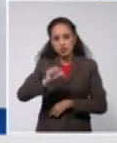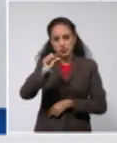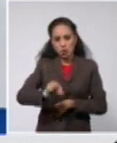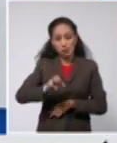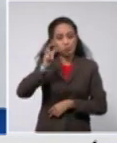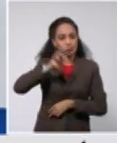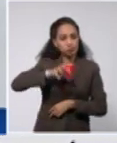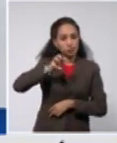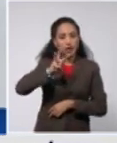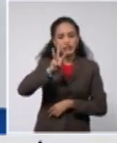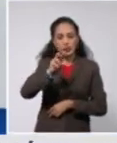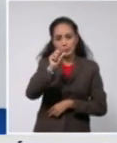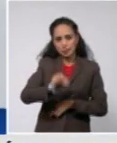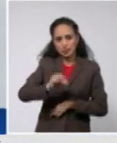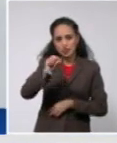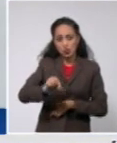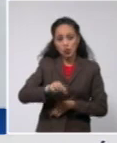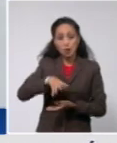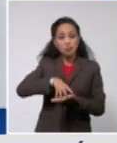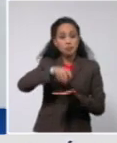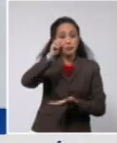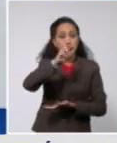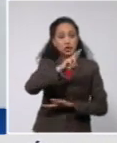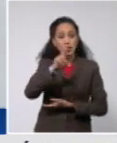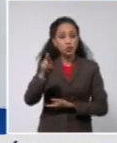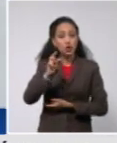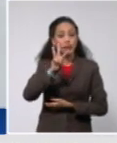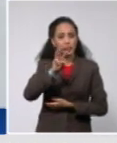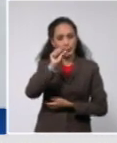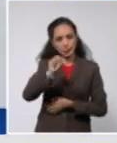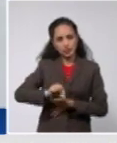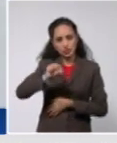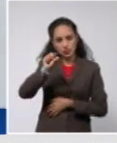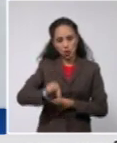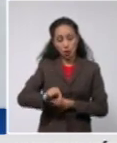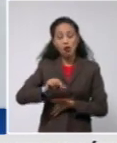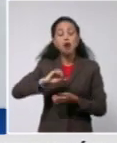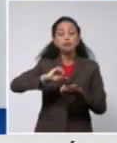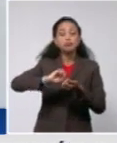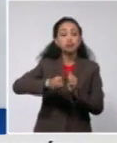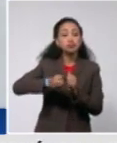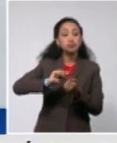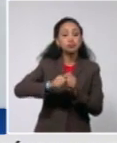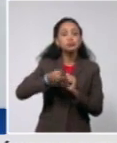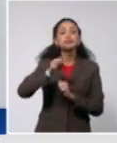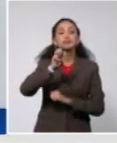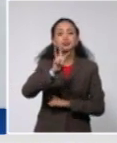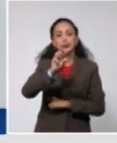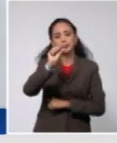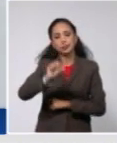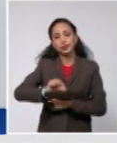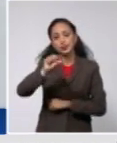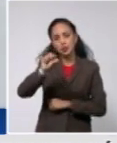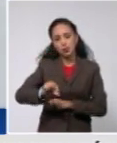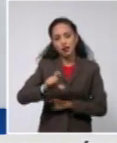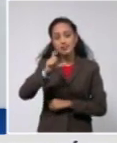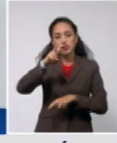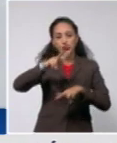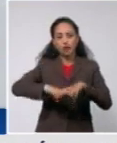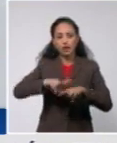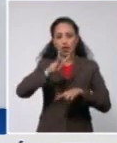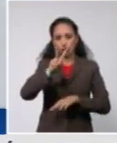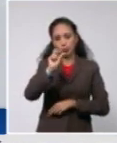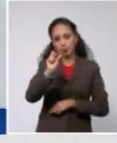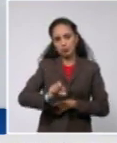Habana 2, Habana del Este 2, San Miguel 1, and 1 case